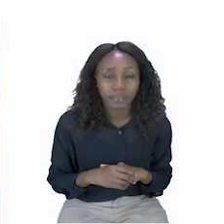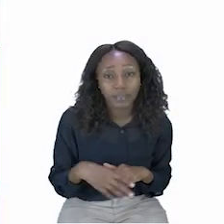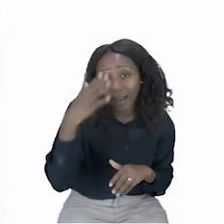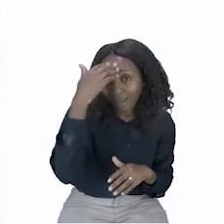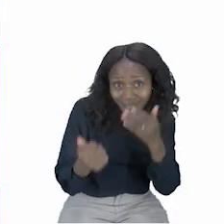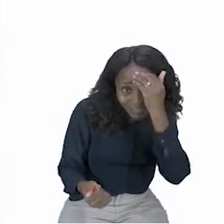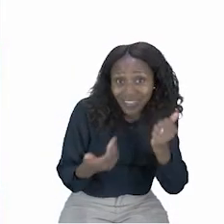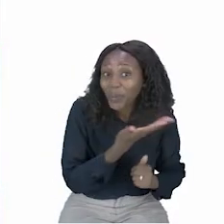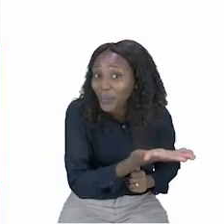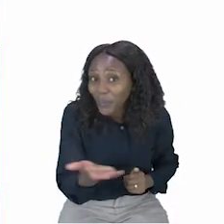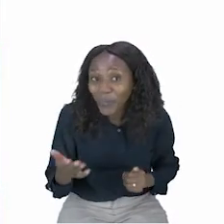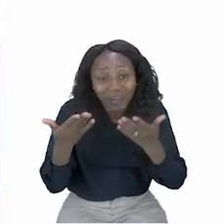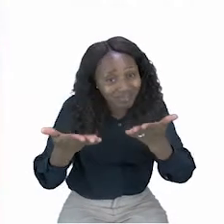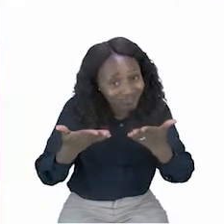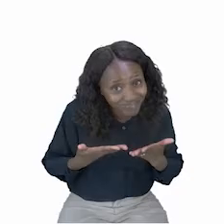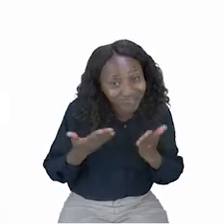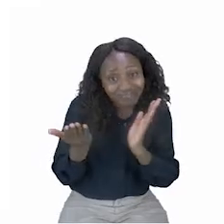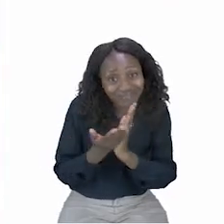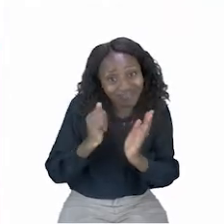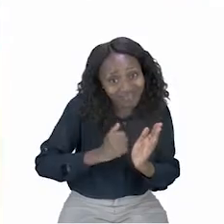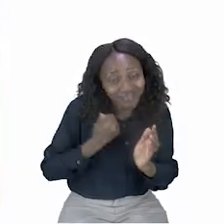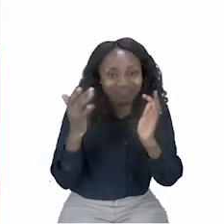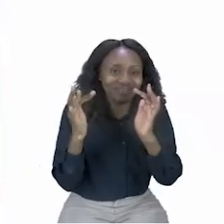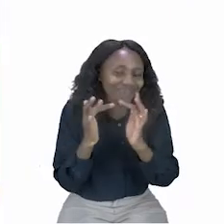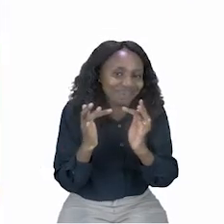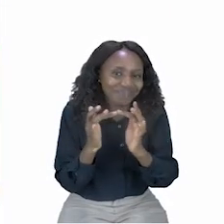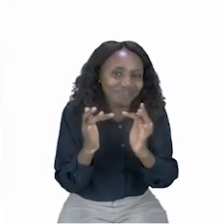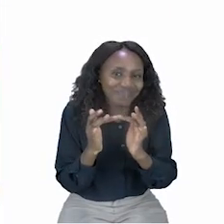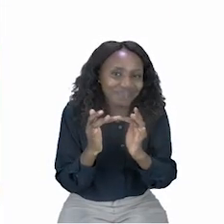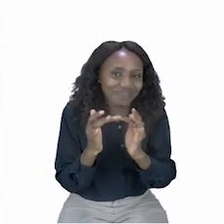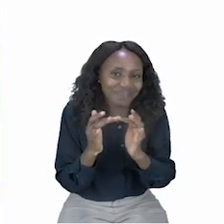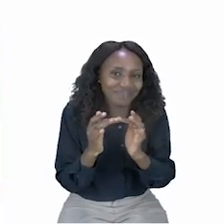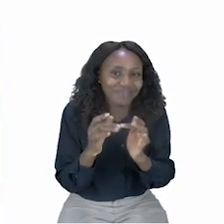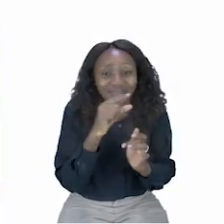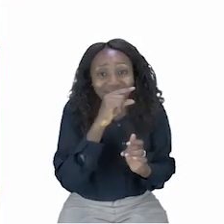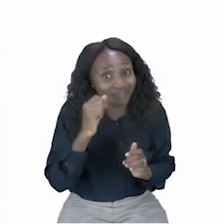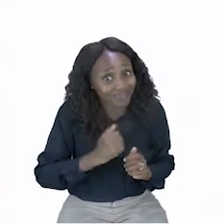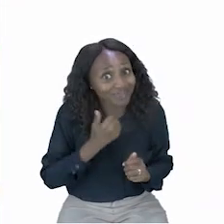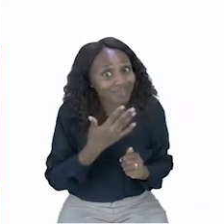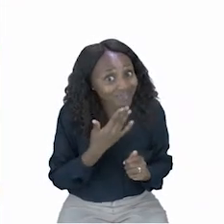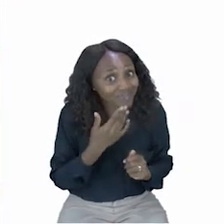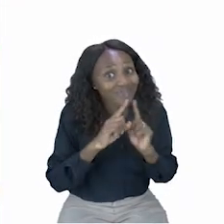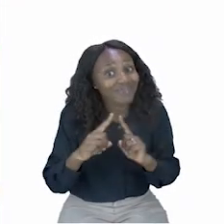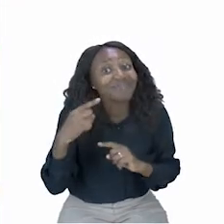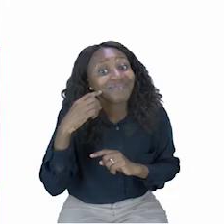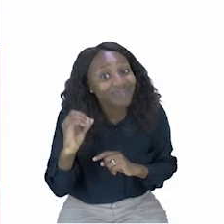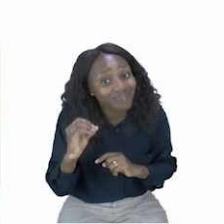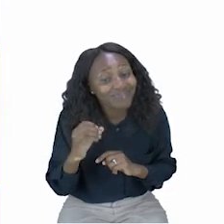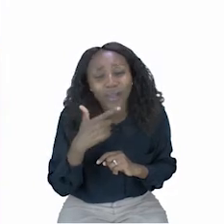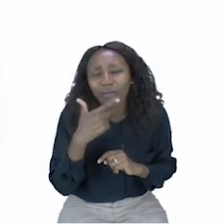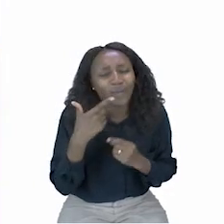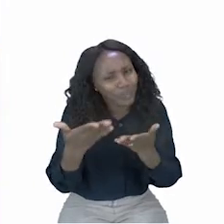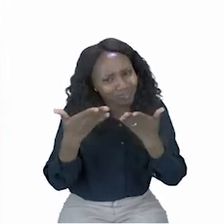Hello everyone and welcome to My Zone Online School. My name is Teacher Mutsa and thank you so much